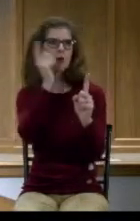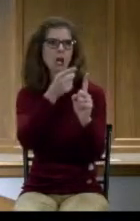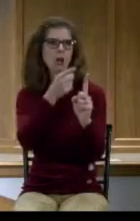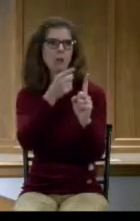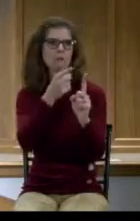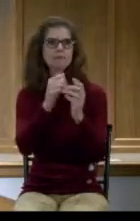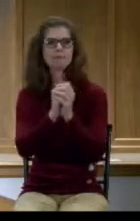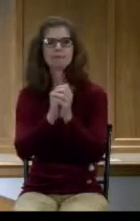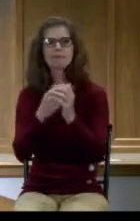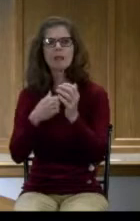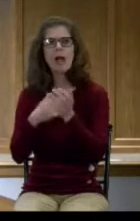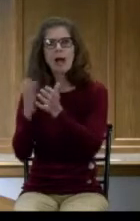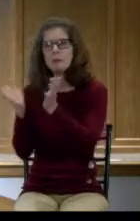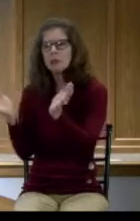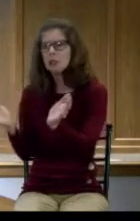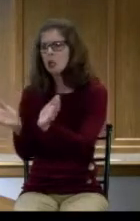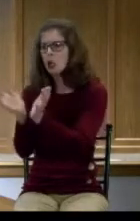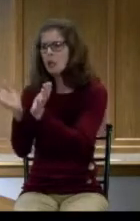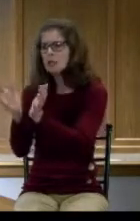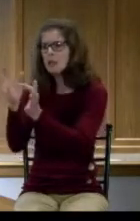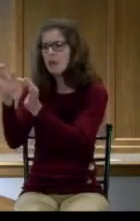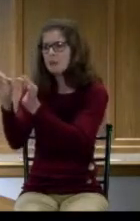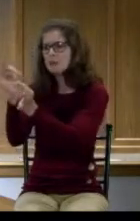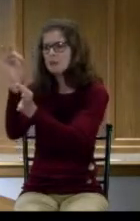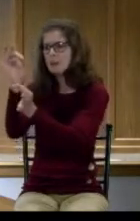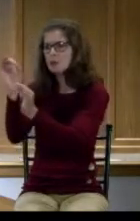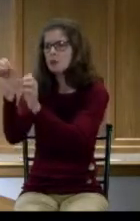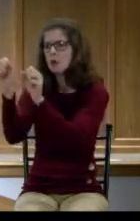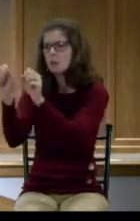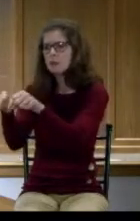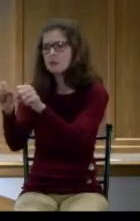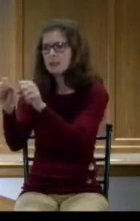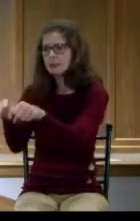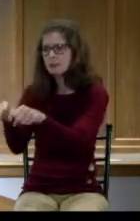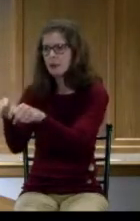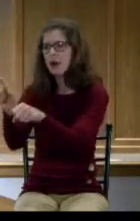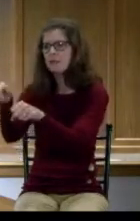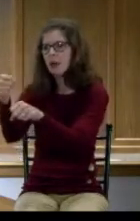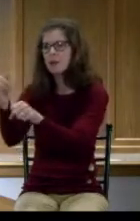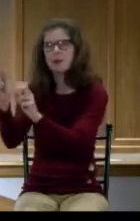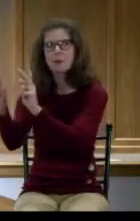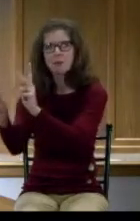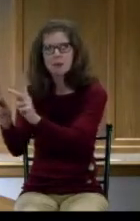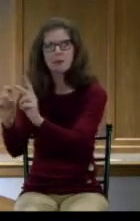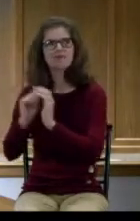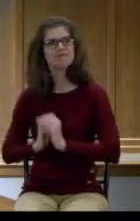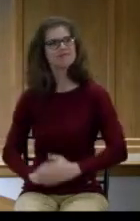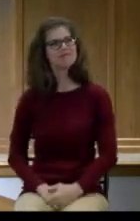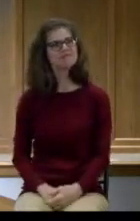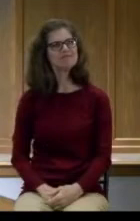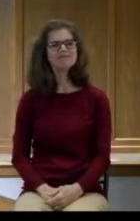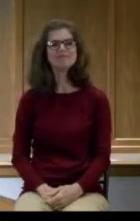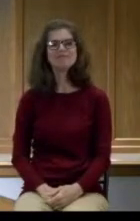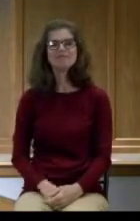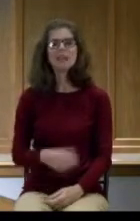the spiritual potential of other people. I did a wedding a few years ago and sat down with a